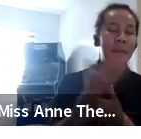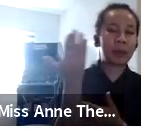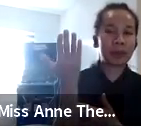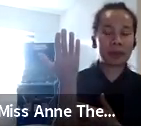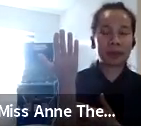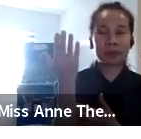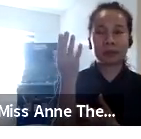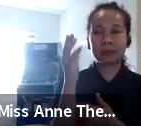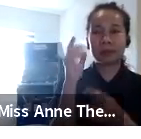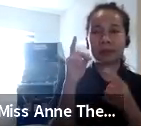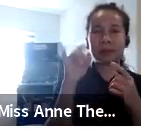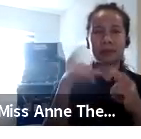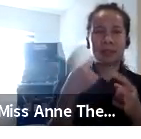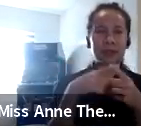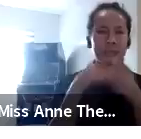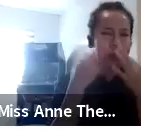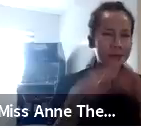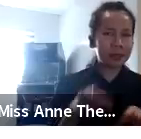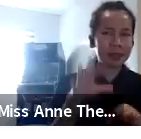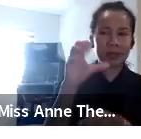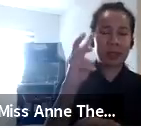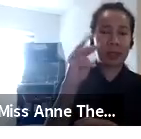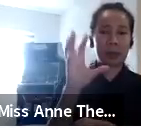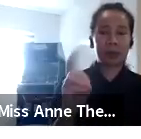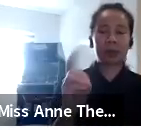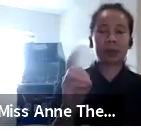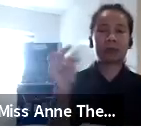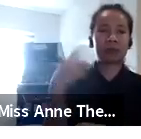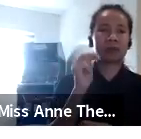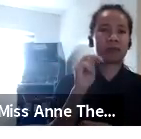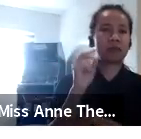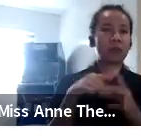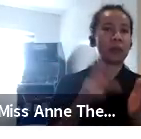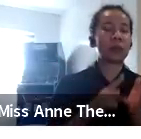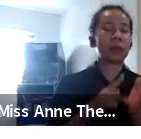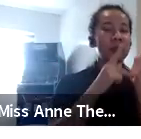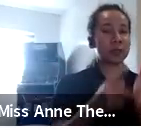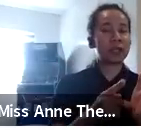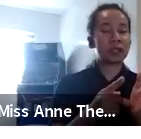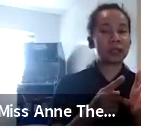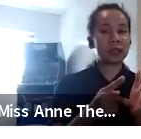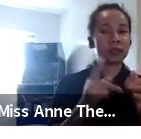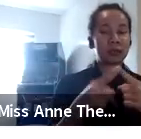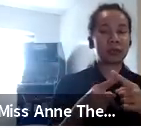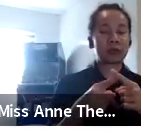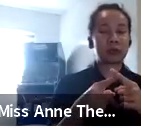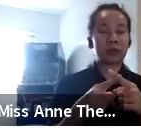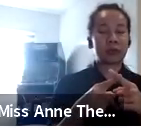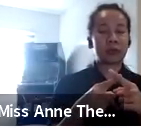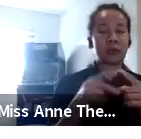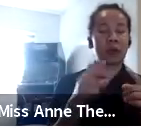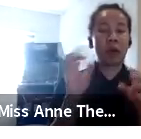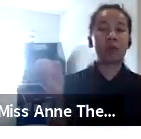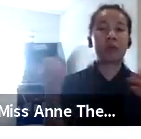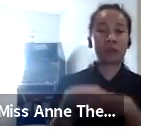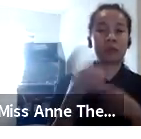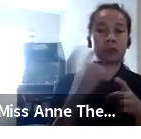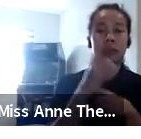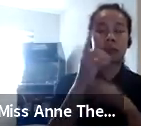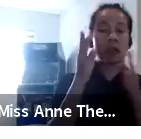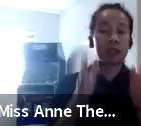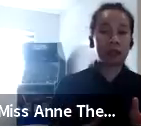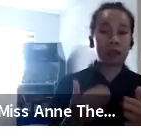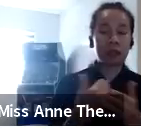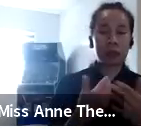to finish a CMO. We need to present it to the regional offices, the directors, before we